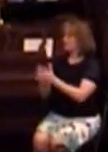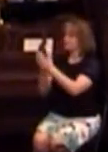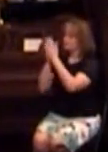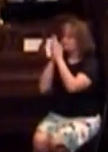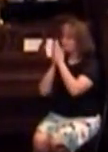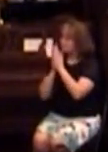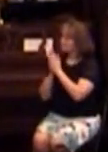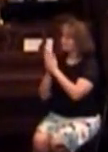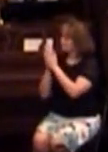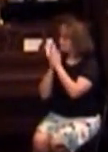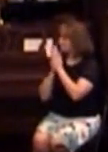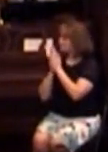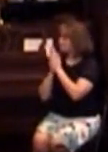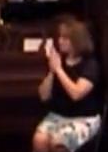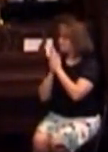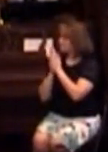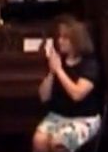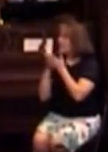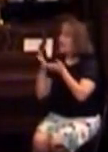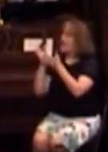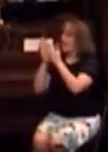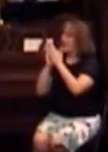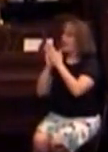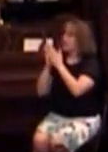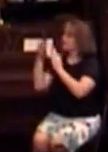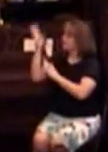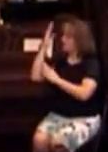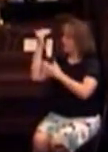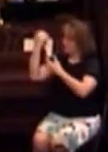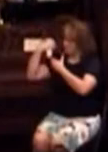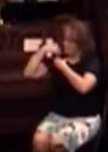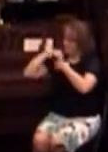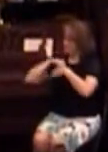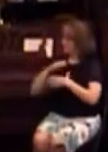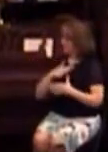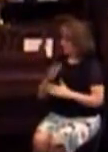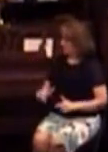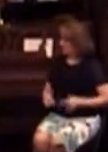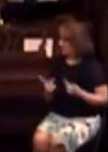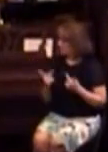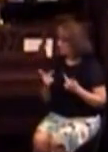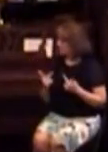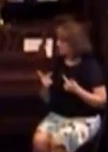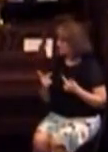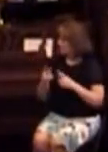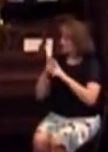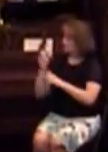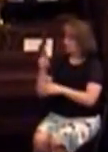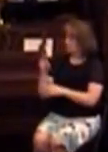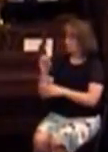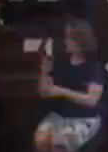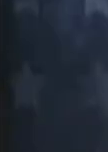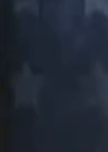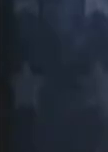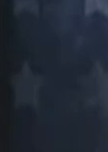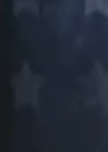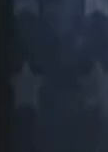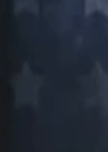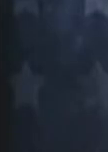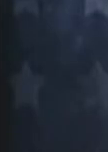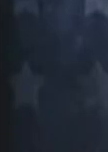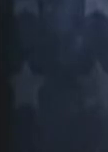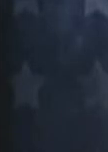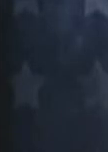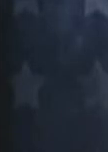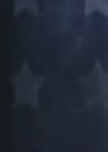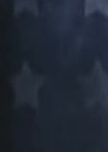door? Revelation 3:20 says, behold, I stand at the door and knock, and if anyone opens the door, I will come in and eat with him and he with me and